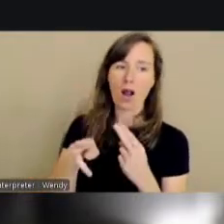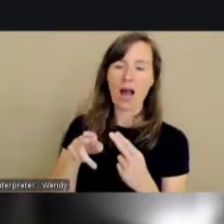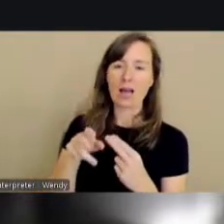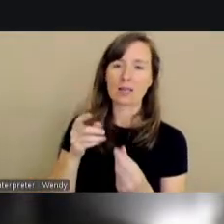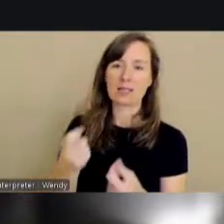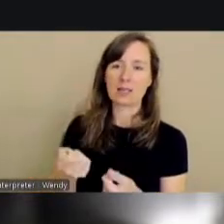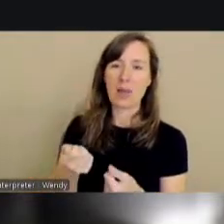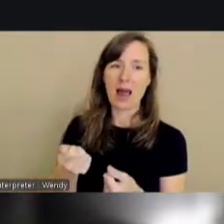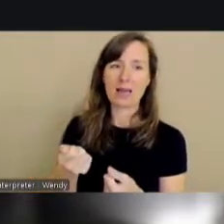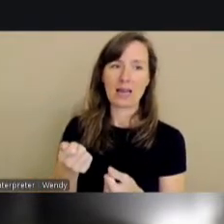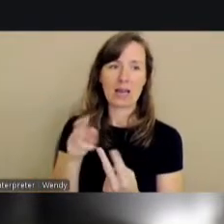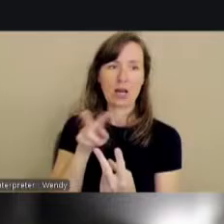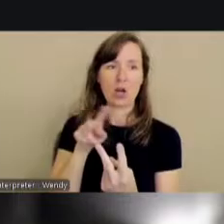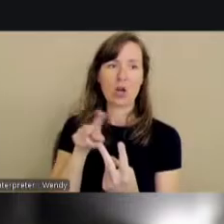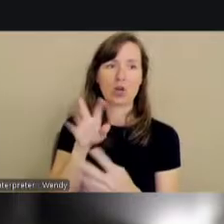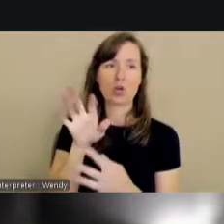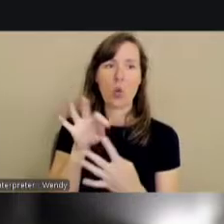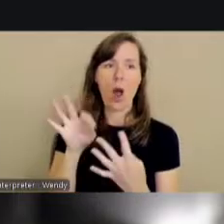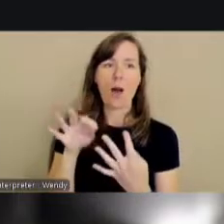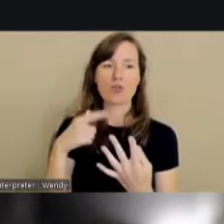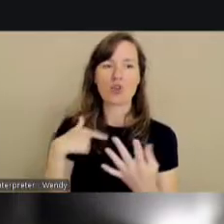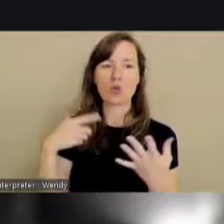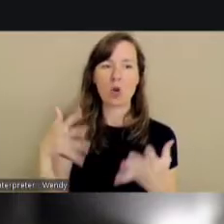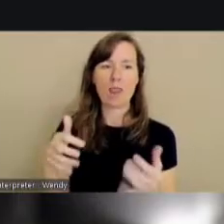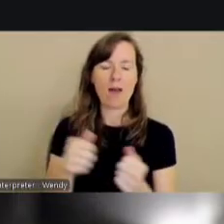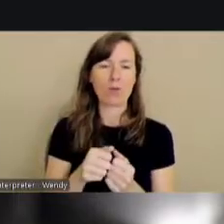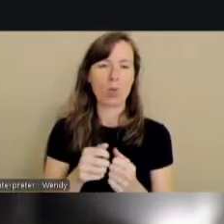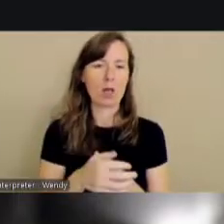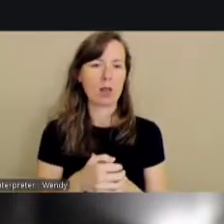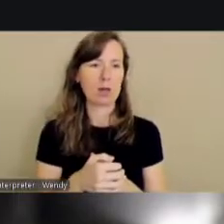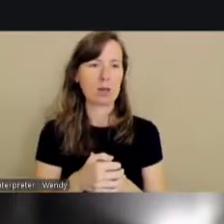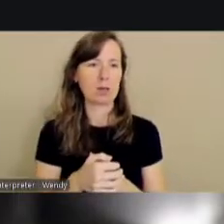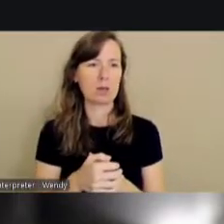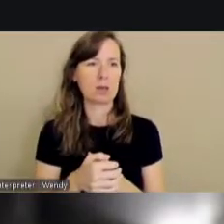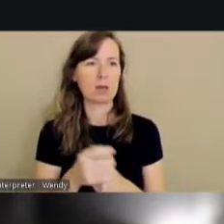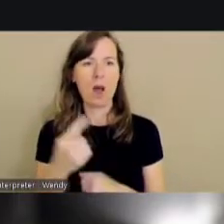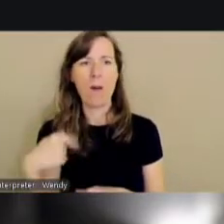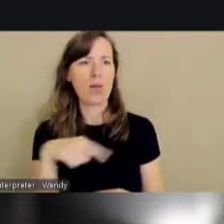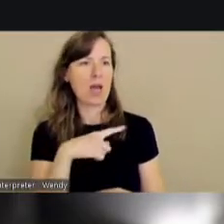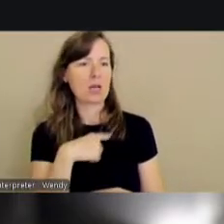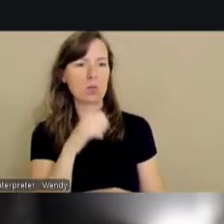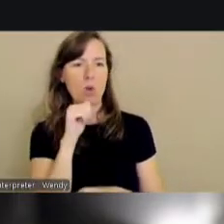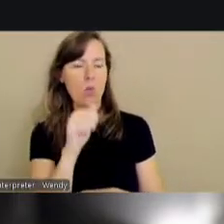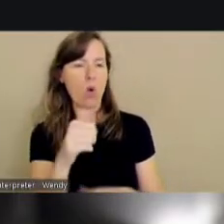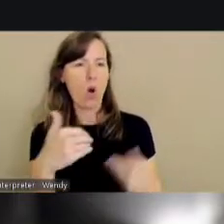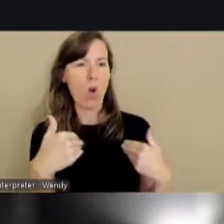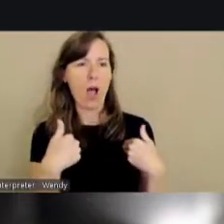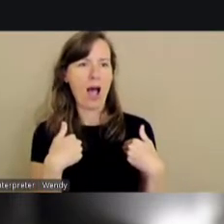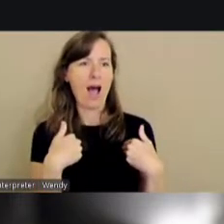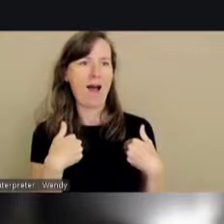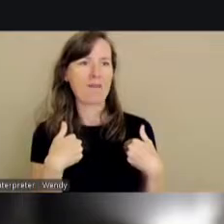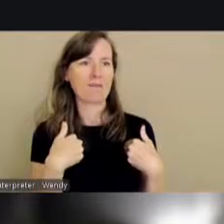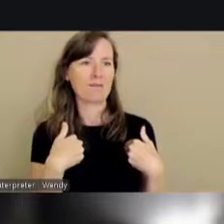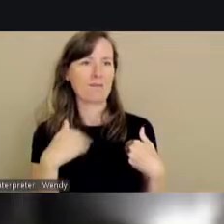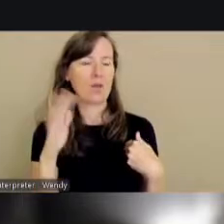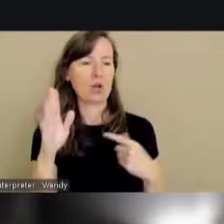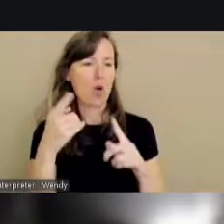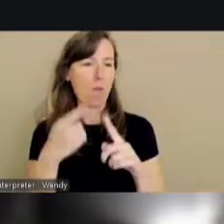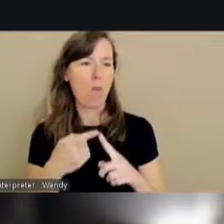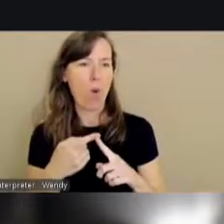I mean, those are the two options that we would be left with. Because we will not have, you know, to your point, we would